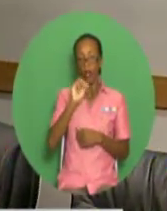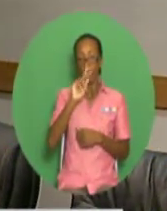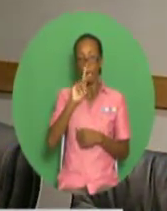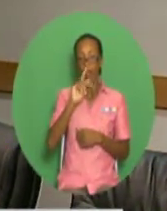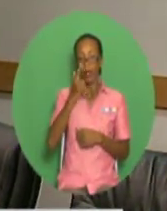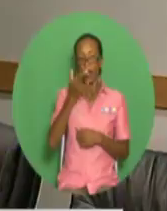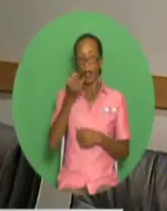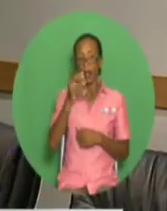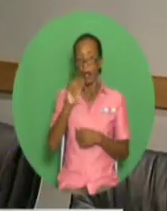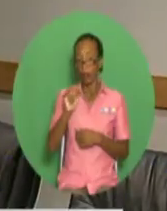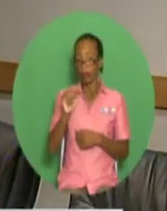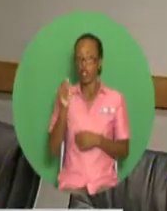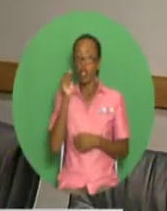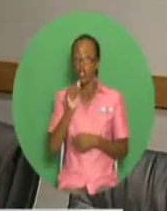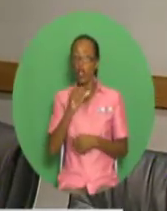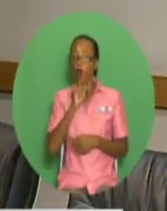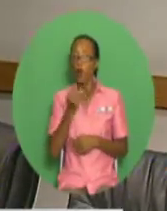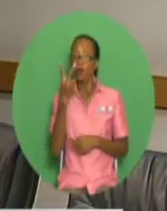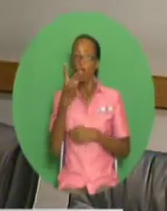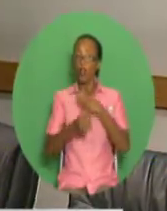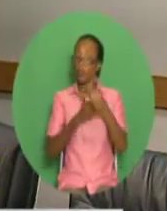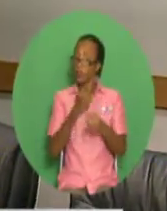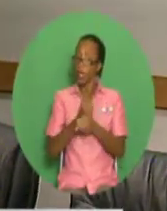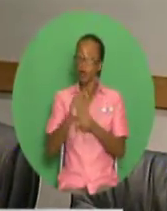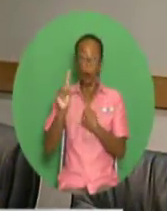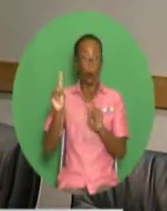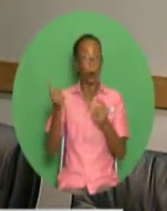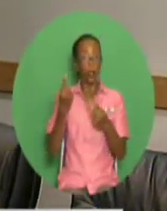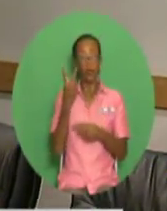12 years old. For the first time in our history.